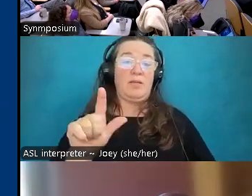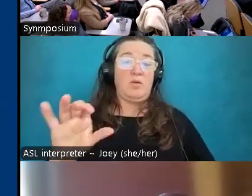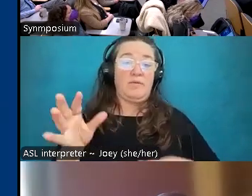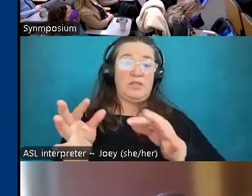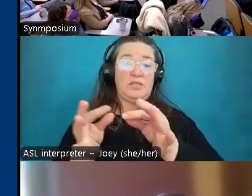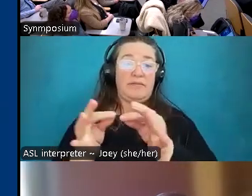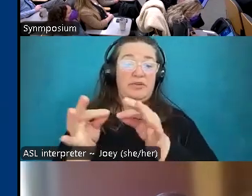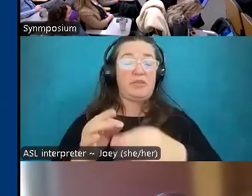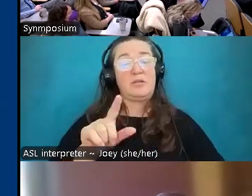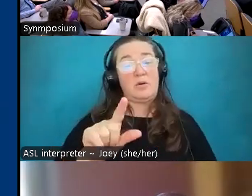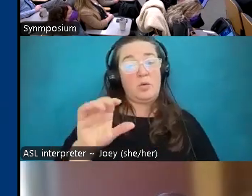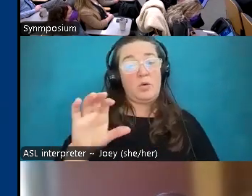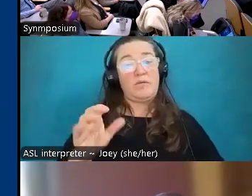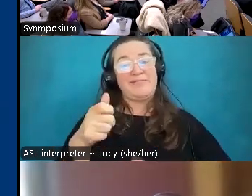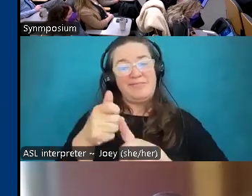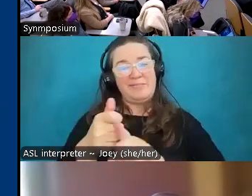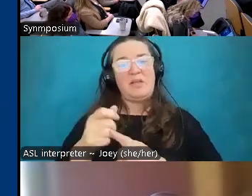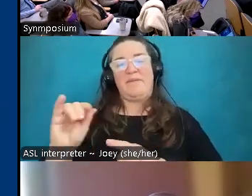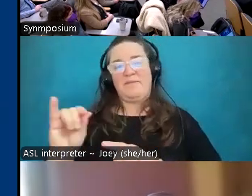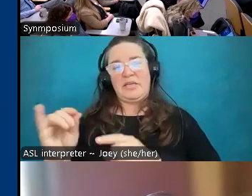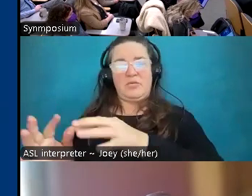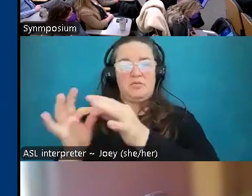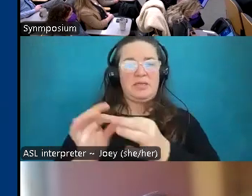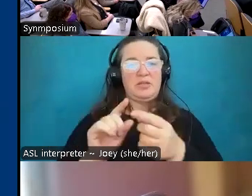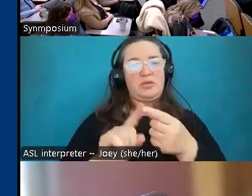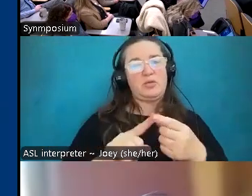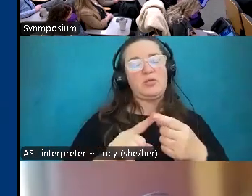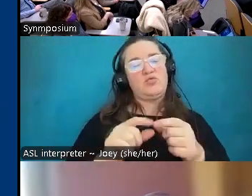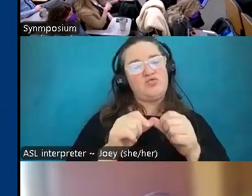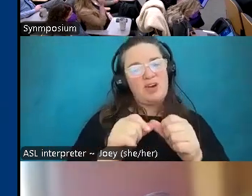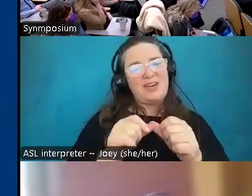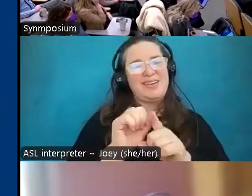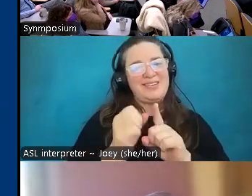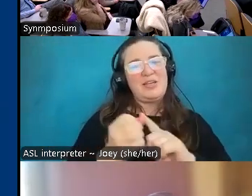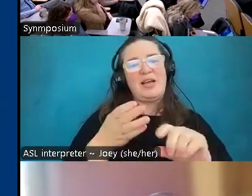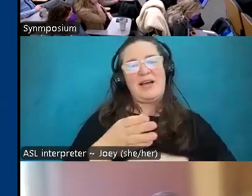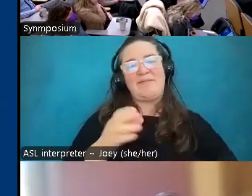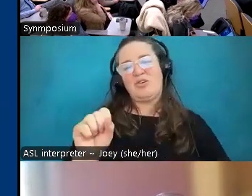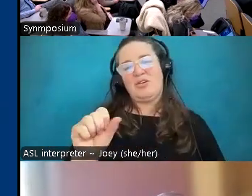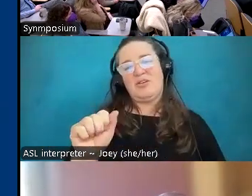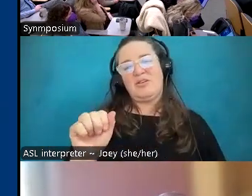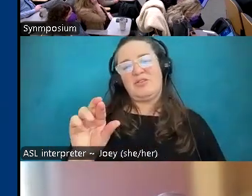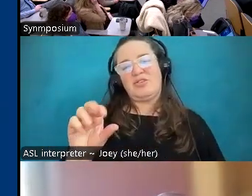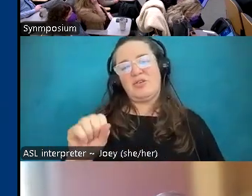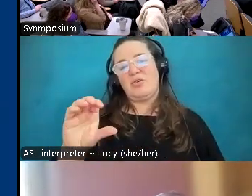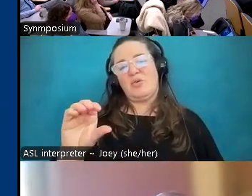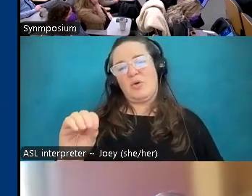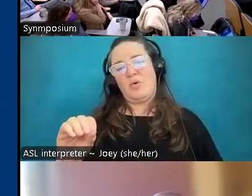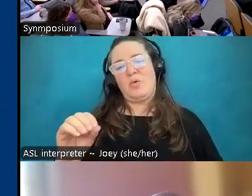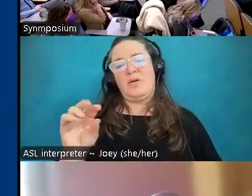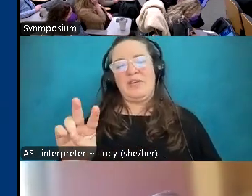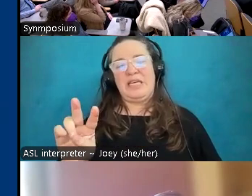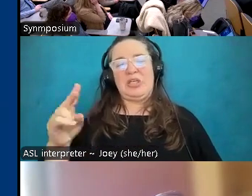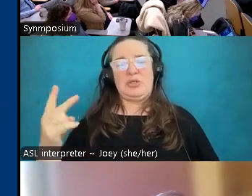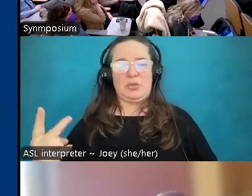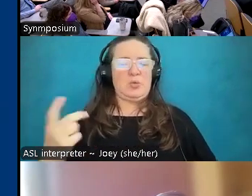an infection-associated chronic condition that occurs after SARS-CoV-2. And I'm not going to go over the details since she